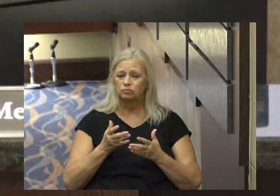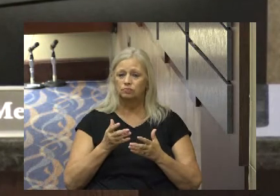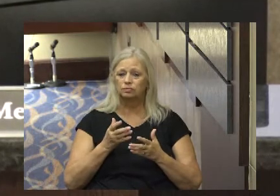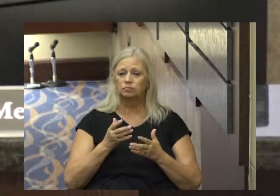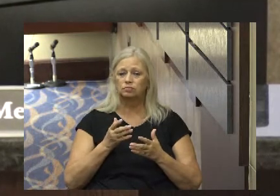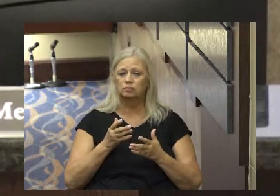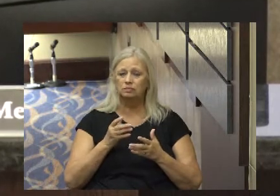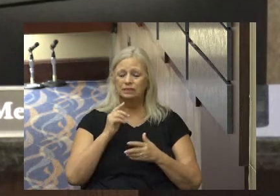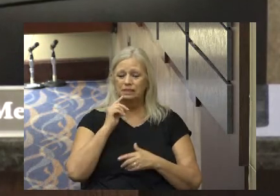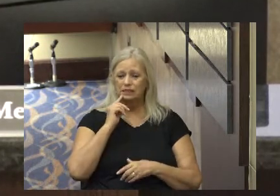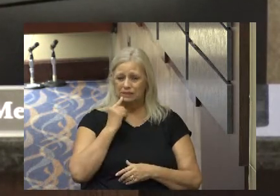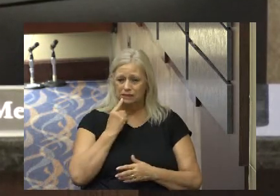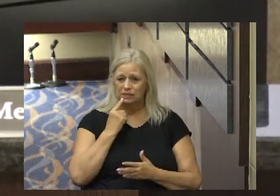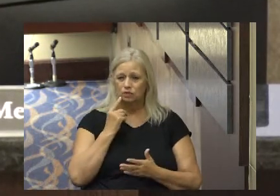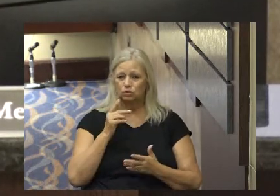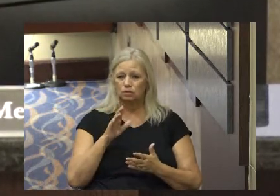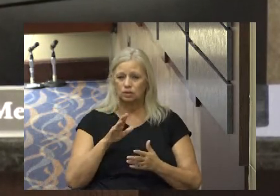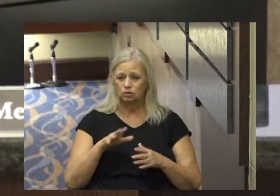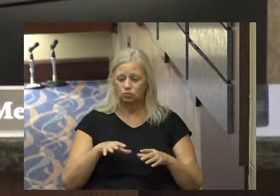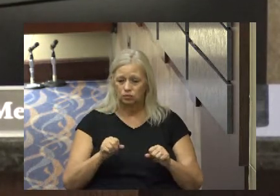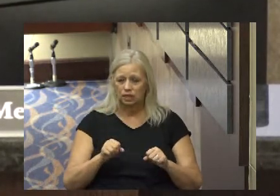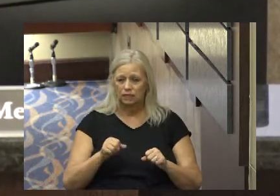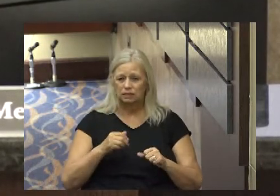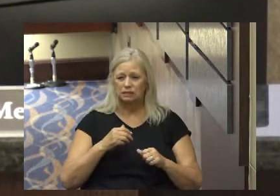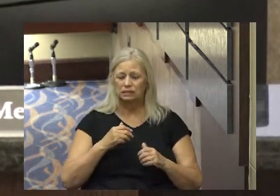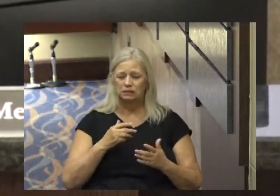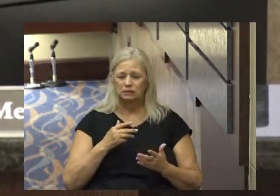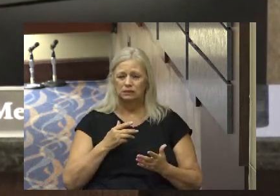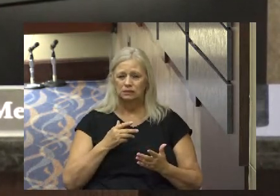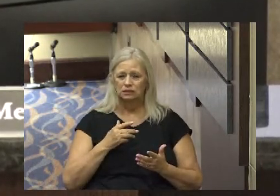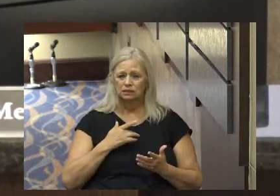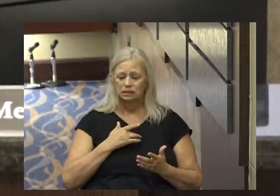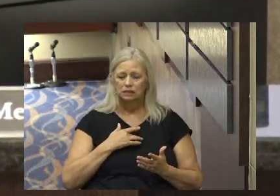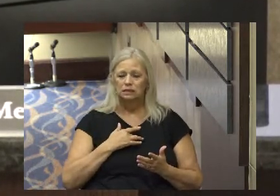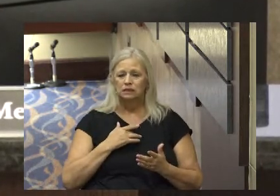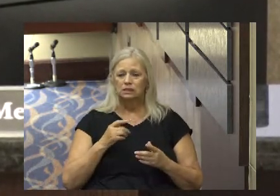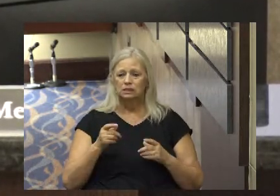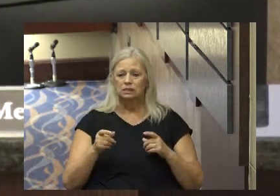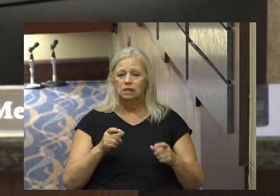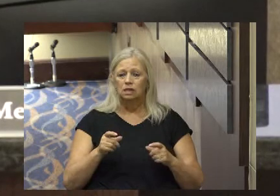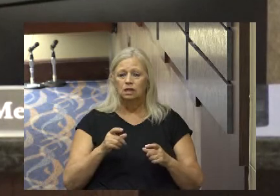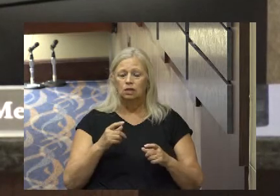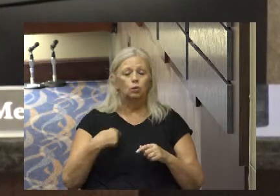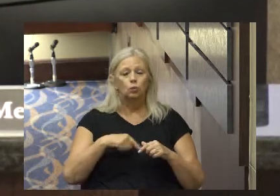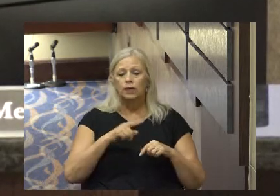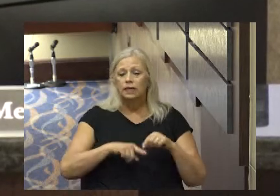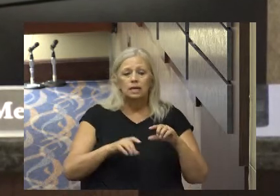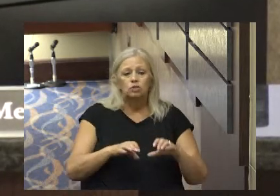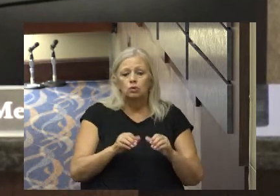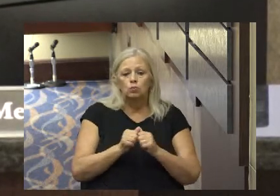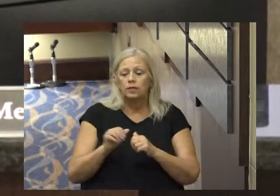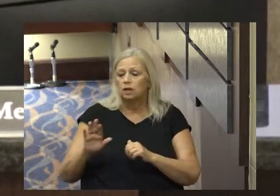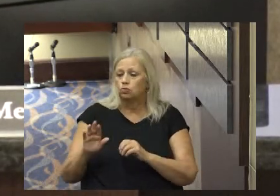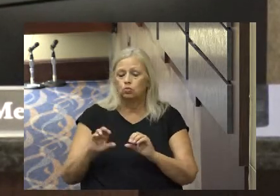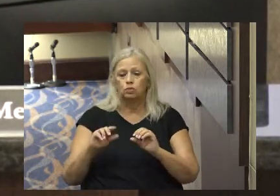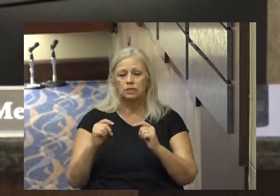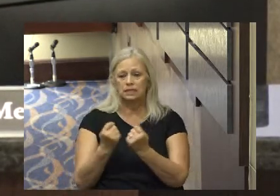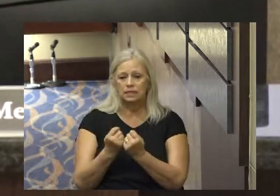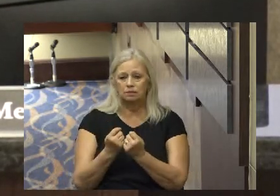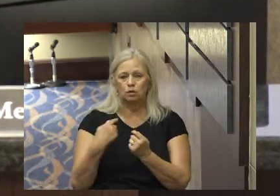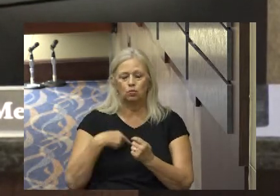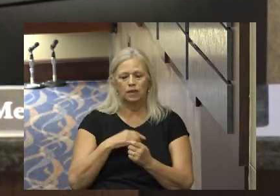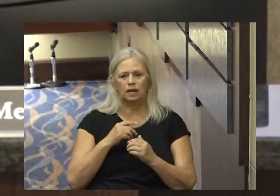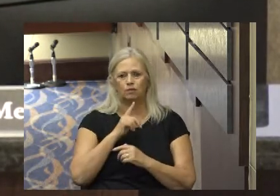very seriously. And we wouldn't be able to do it without you and your teams. I'm very convinced that we've got some really